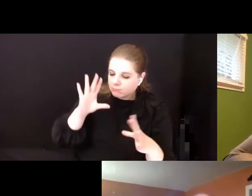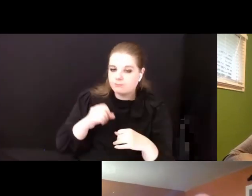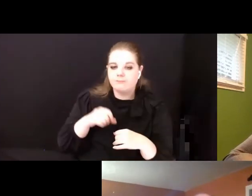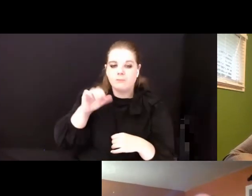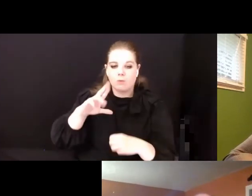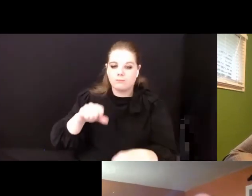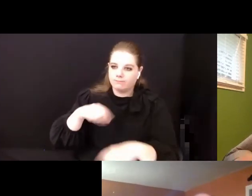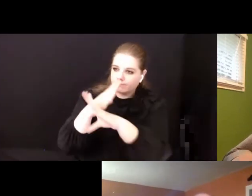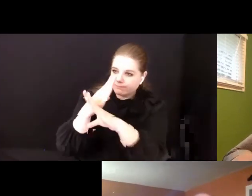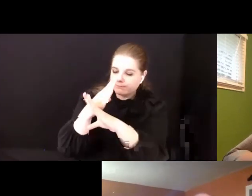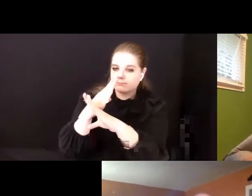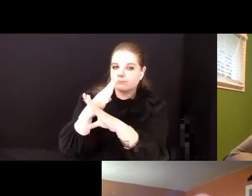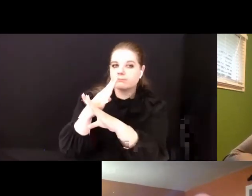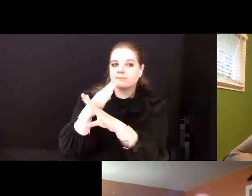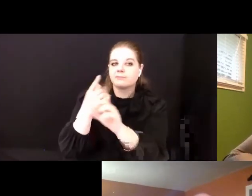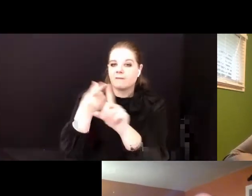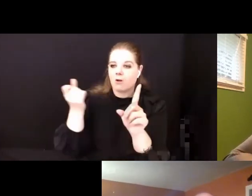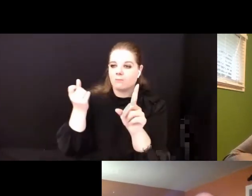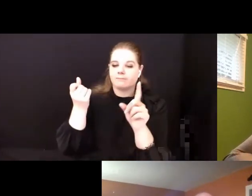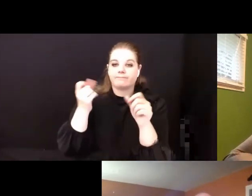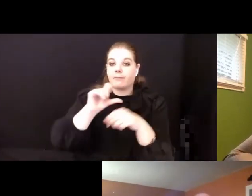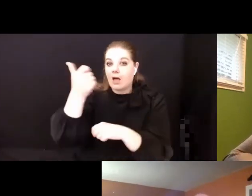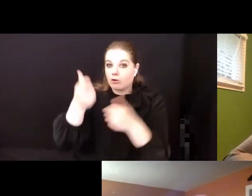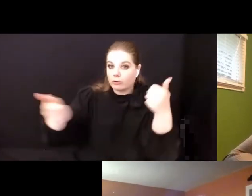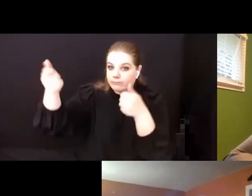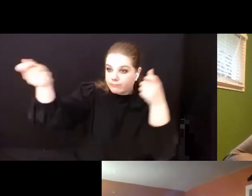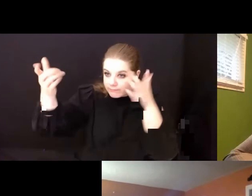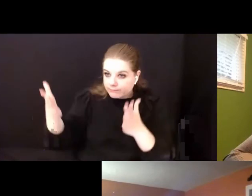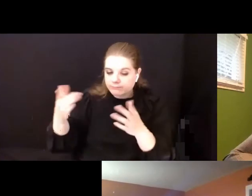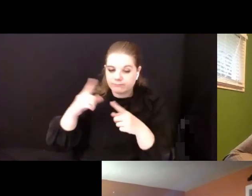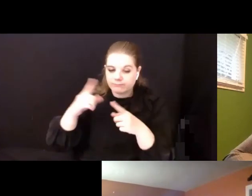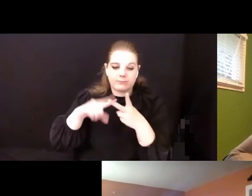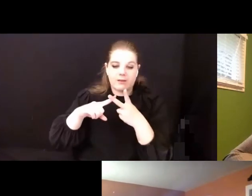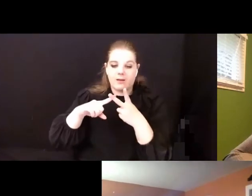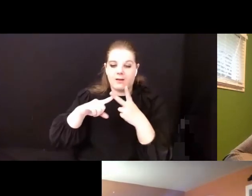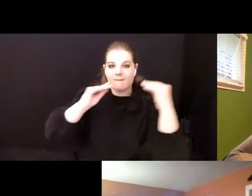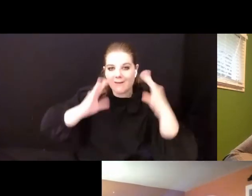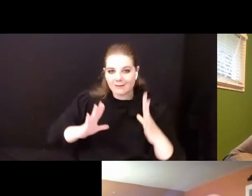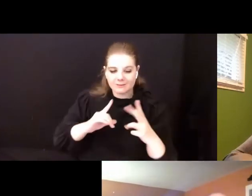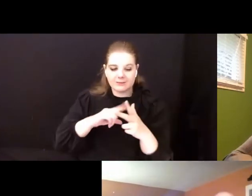barriers from administration or from faculty or from students.